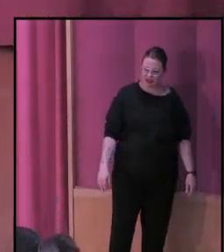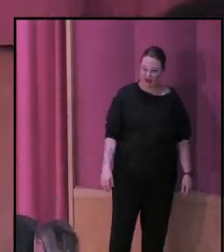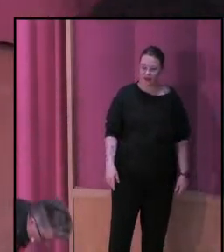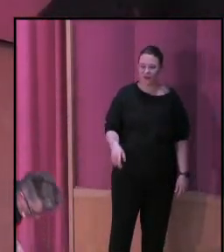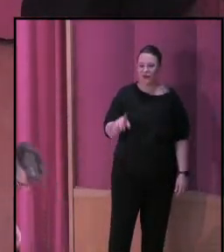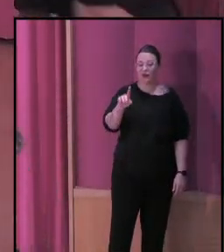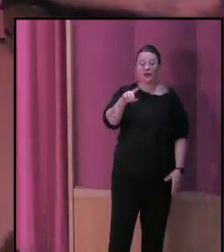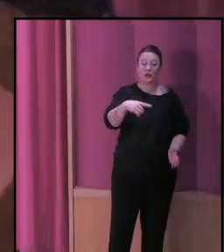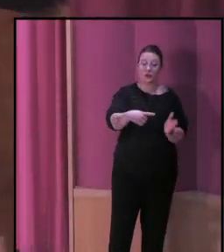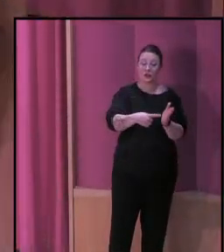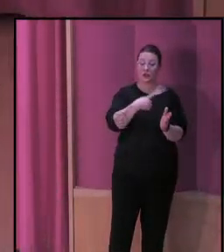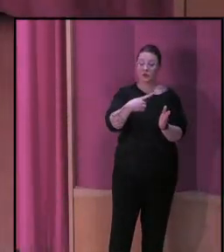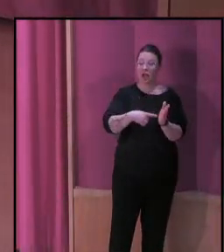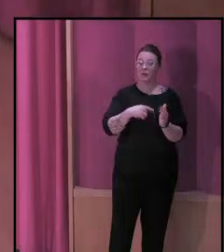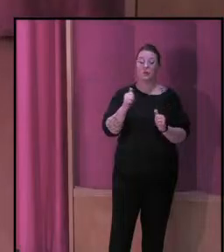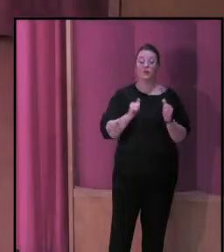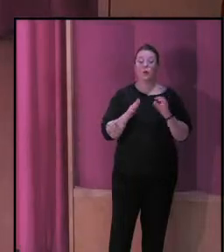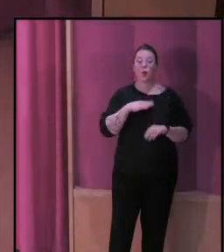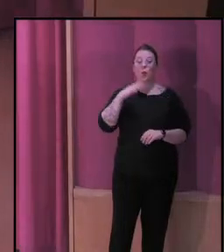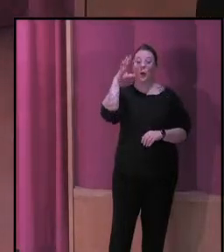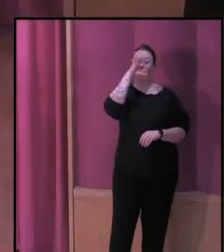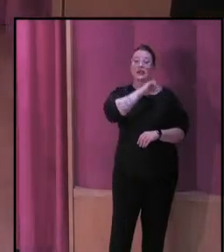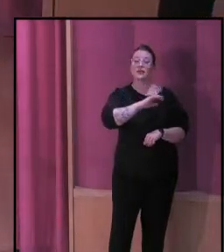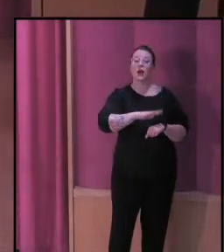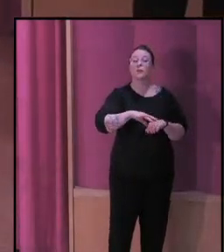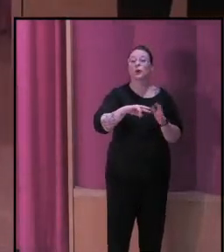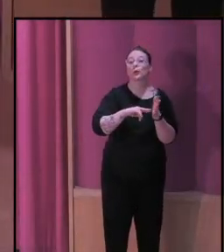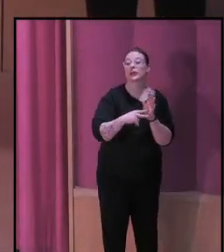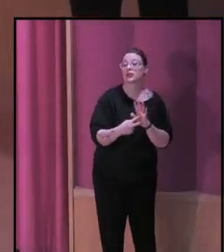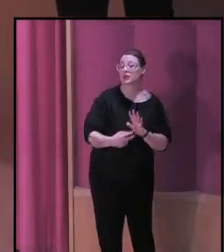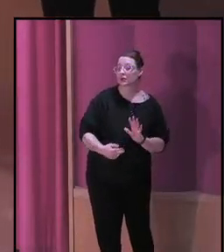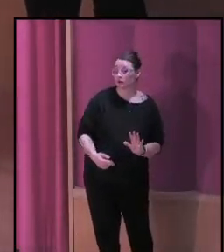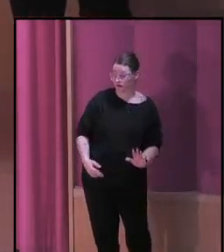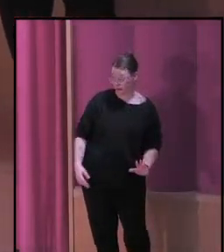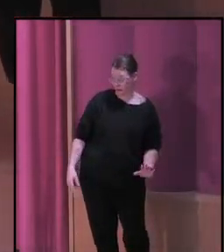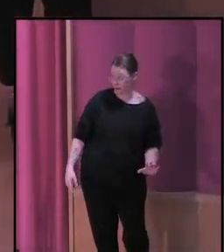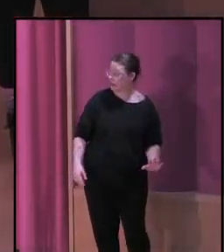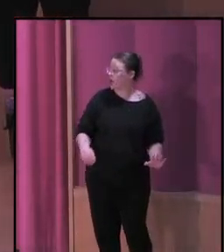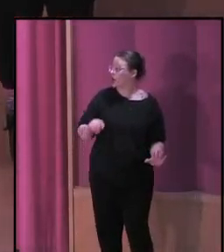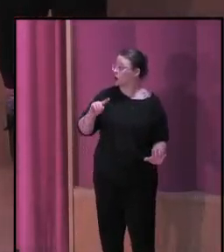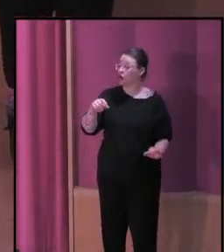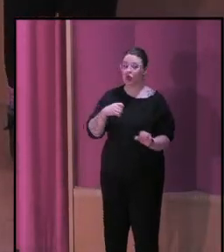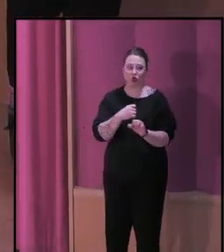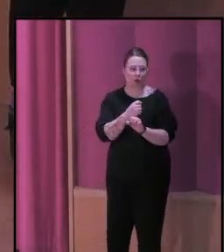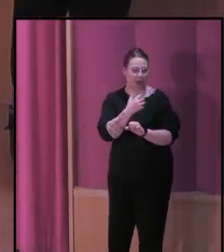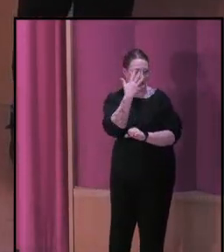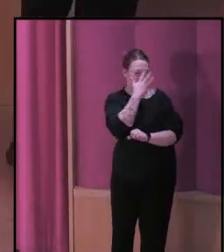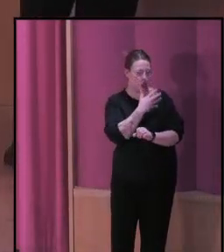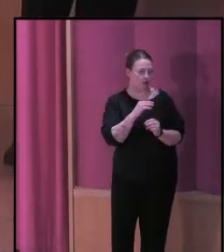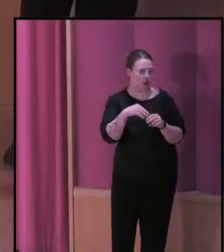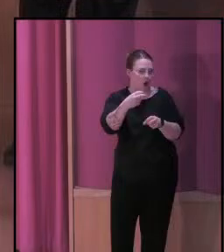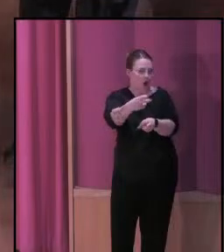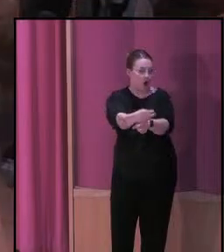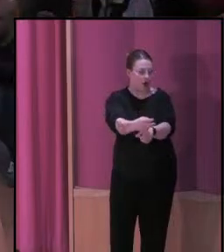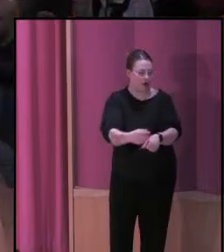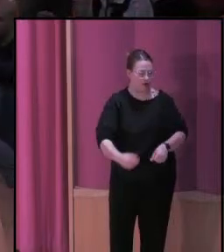Sometimes a performer will miss a trick on purpose just to make it look hard.